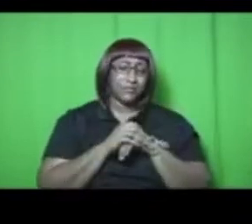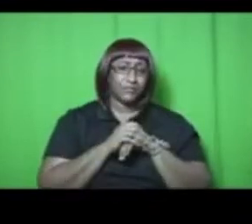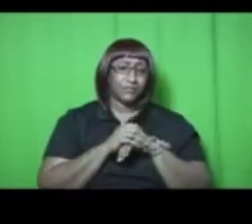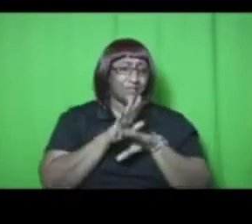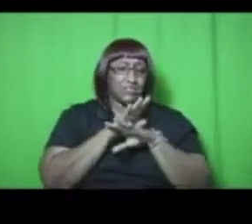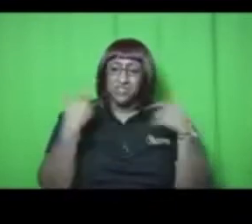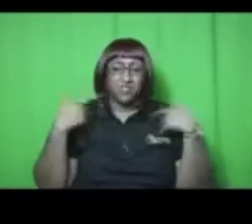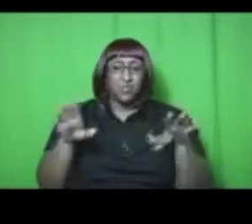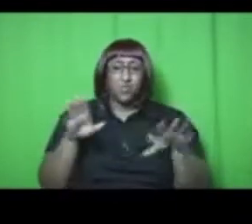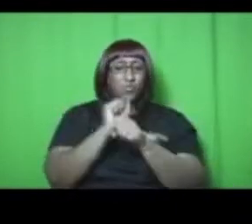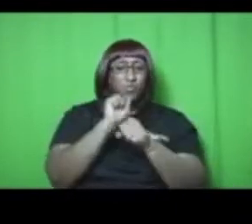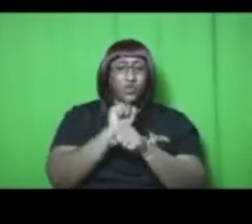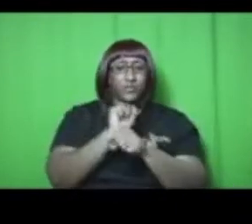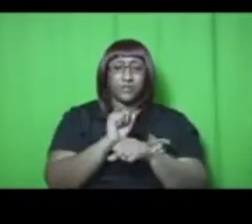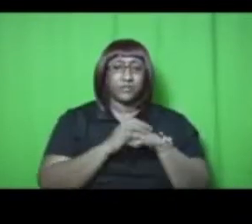Yeah. Don't want to work.